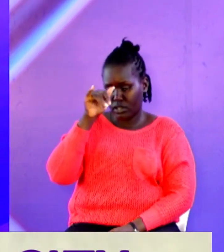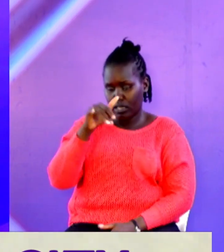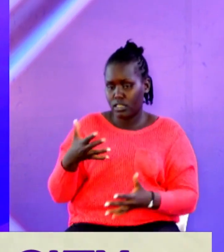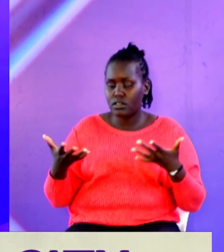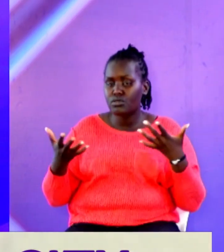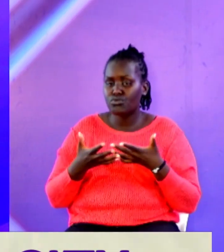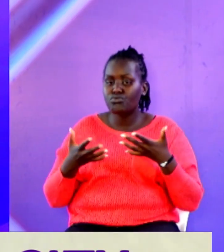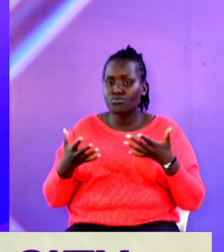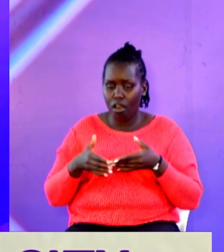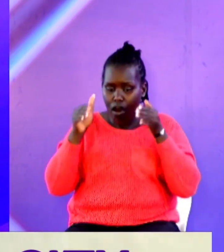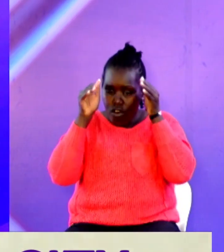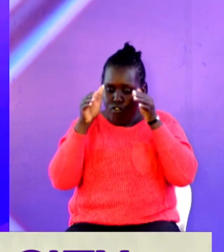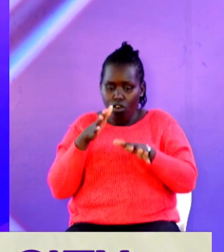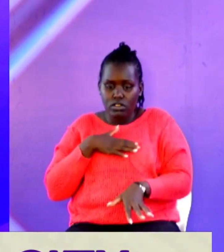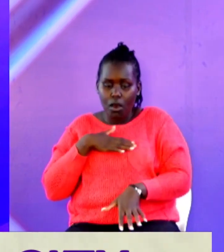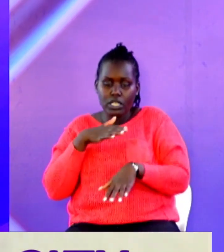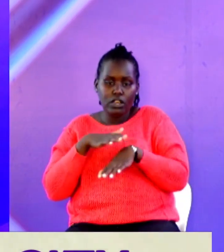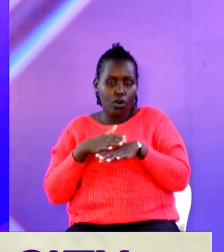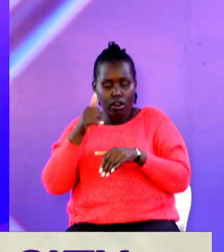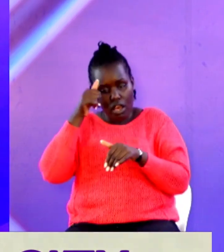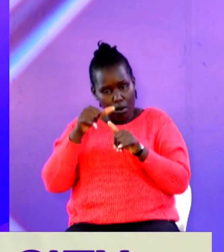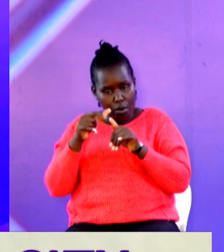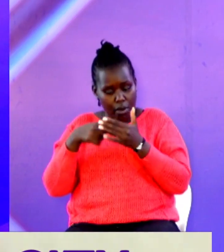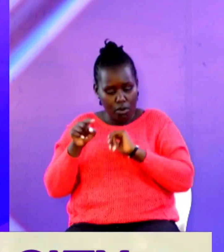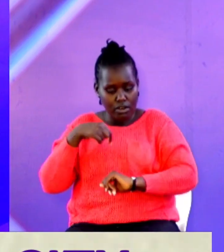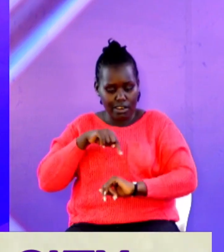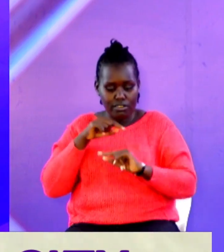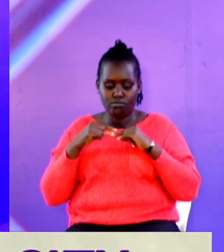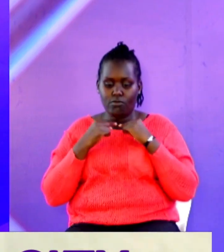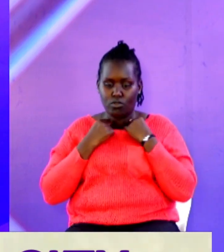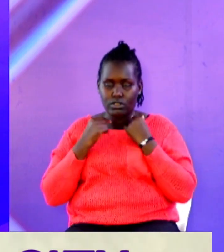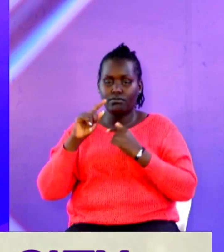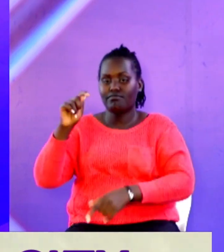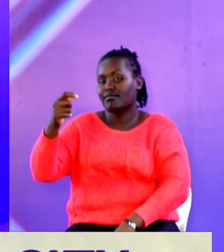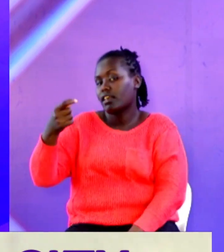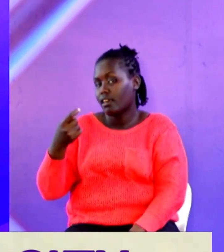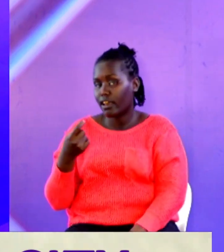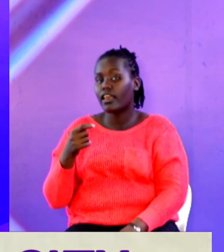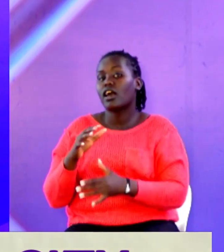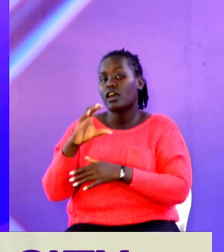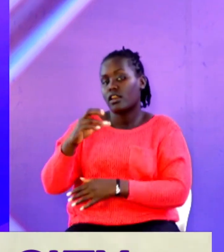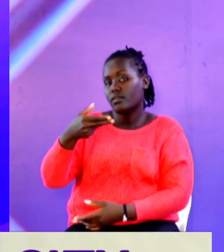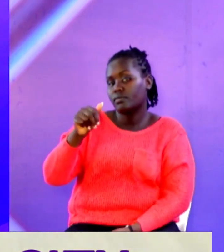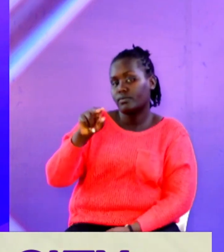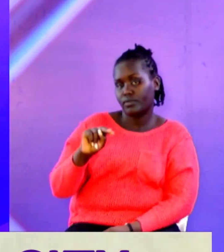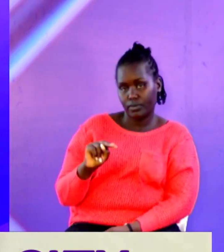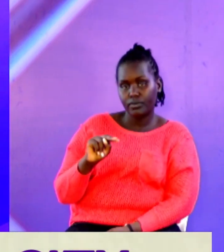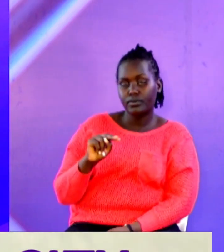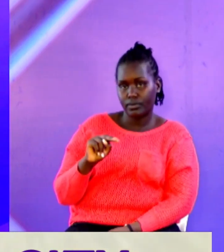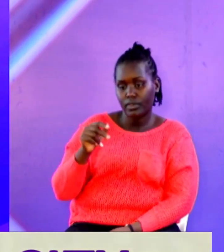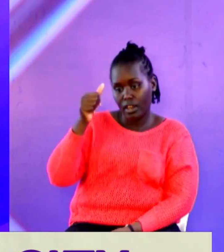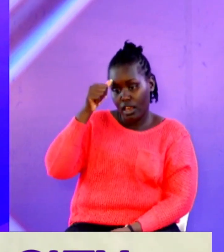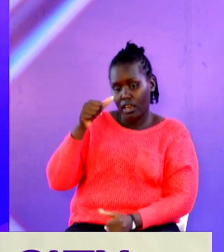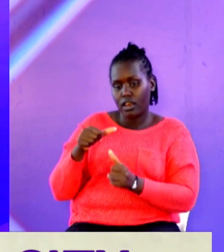where our focus is. Remember, we are hosting as Kenya, and Chan,